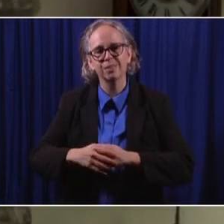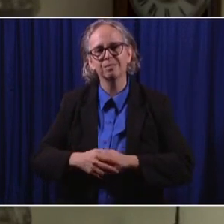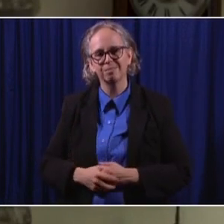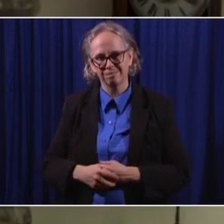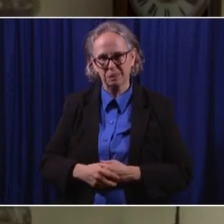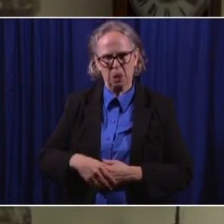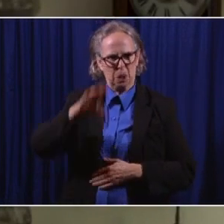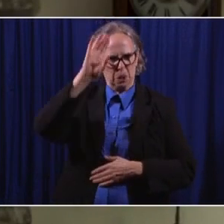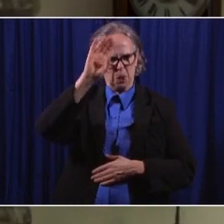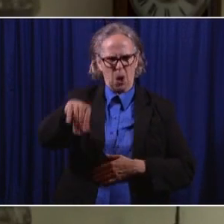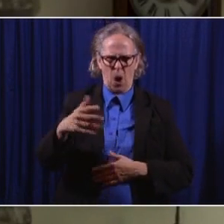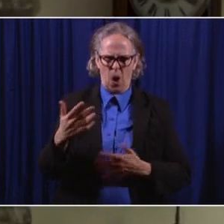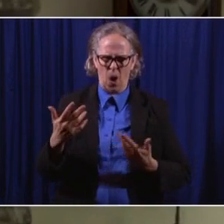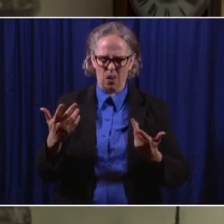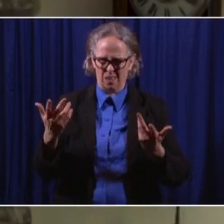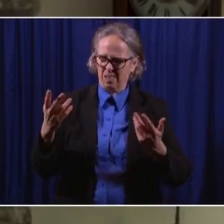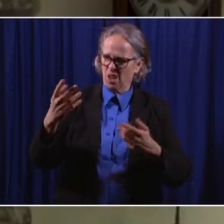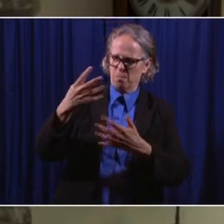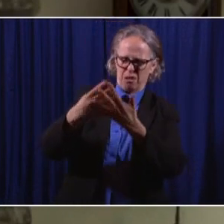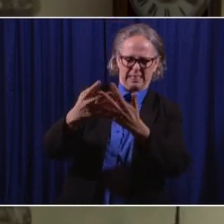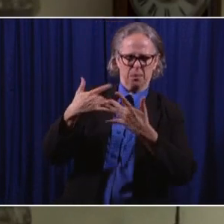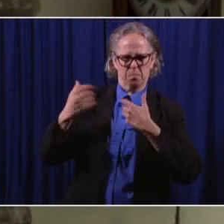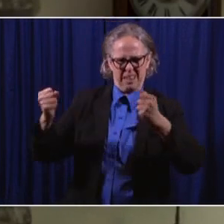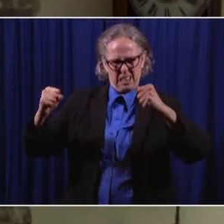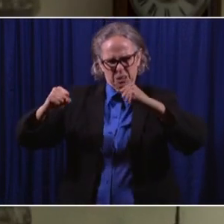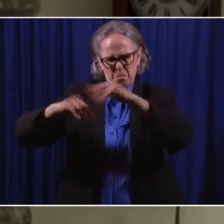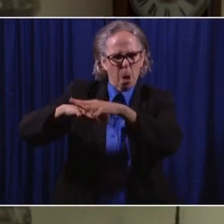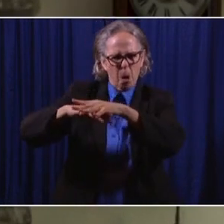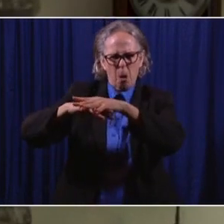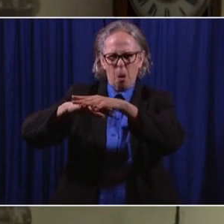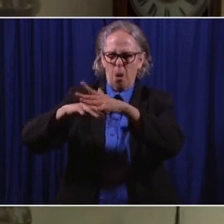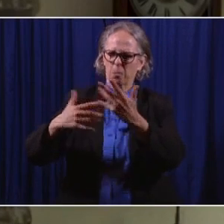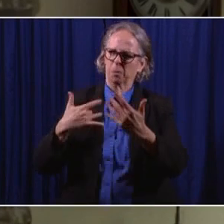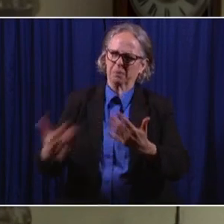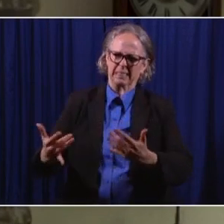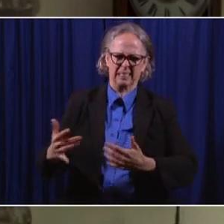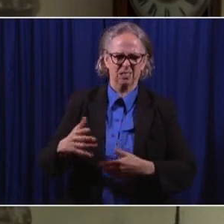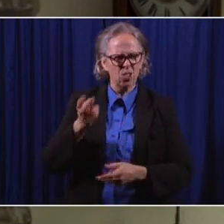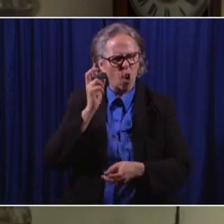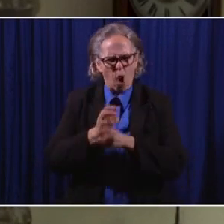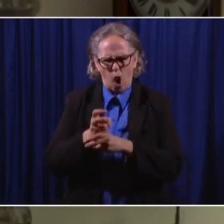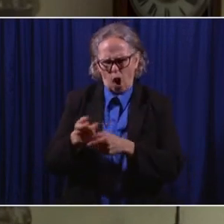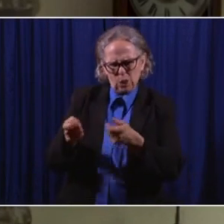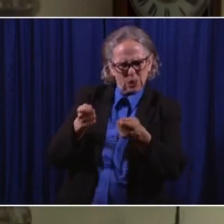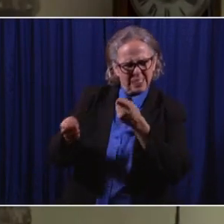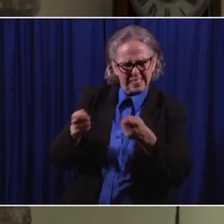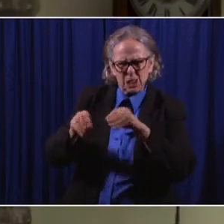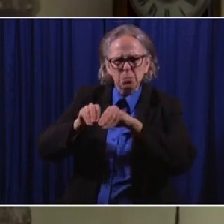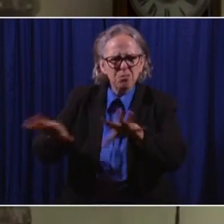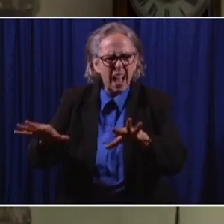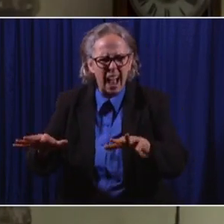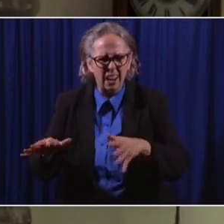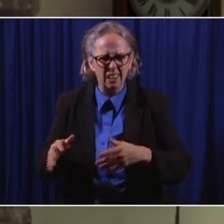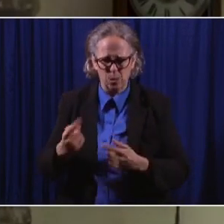any congregate setting, such as a prison, where a positive case in one person can certainly have a ripple